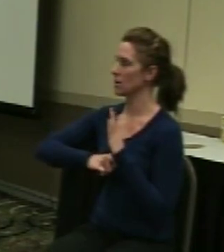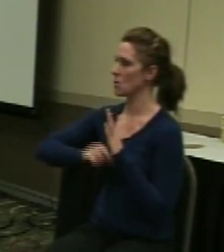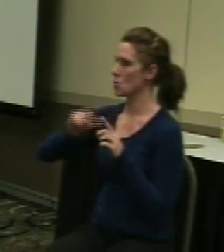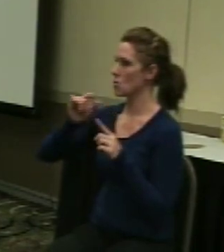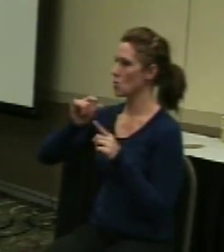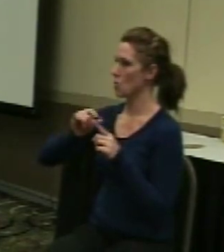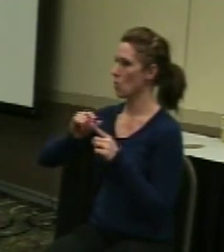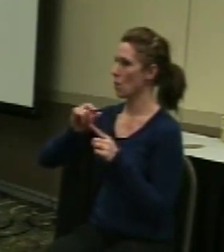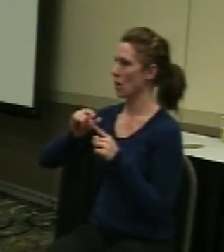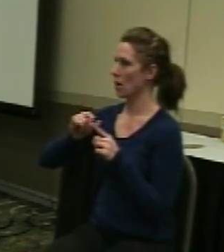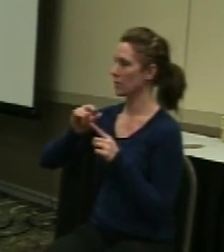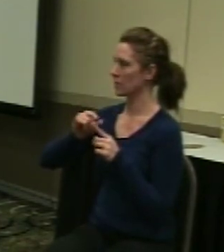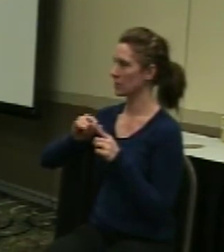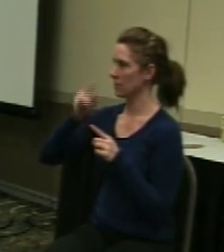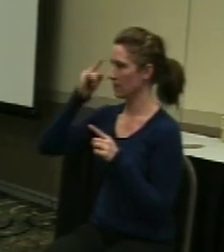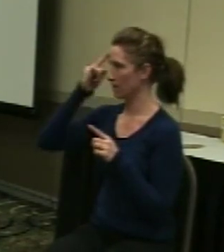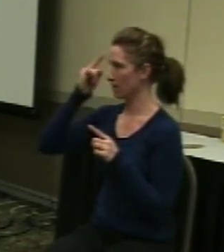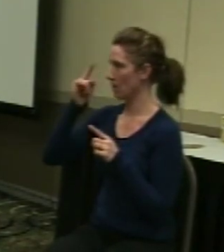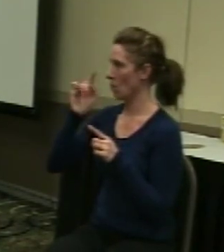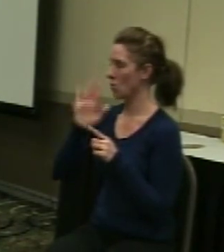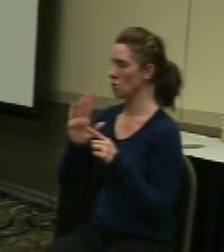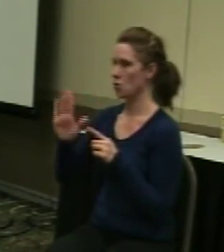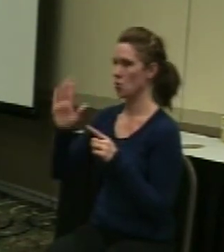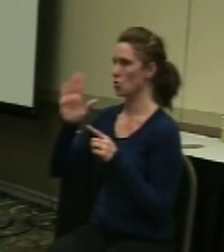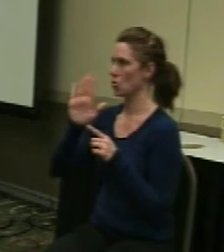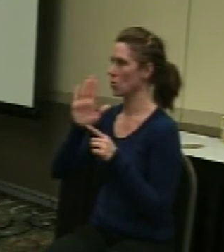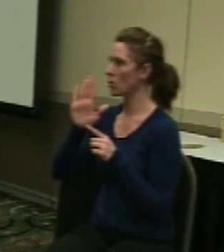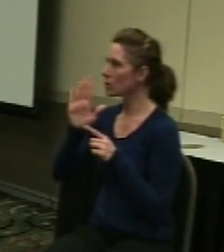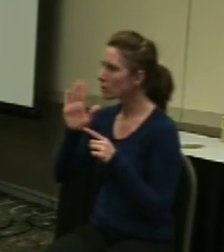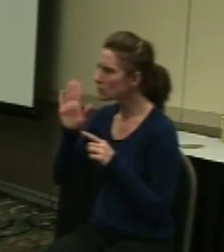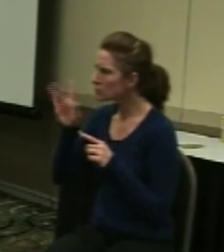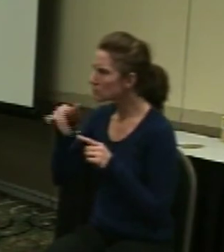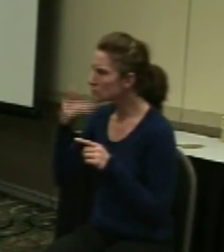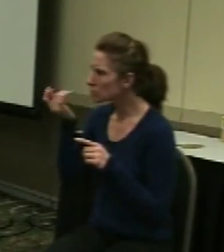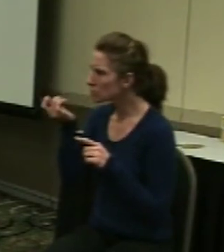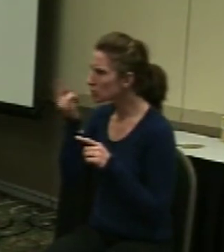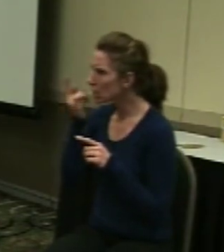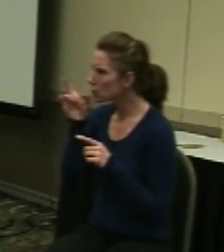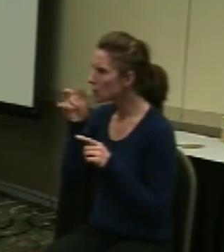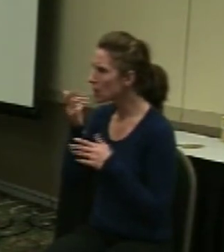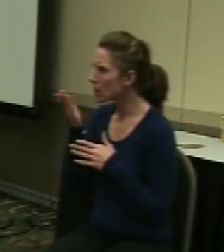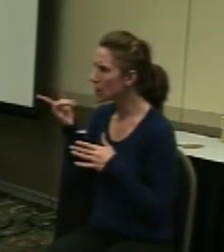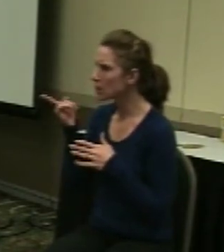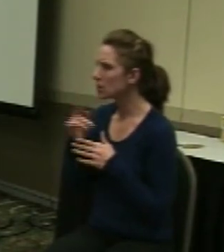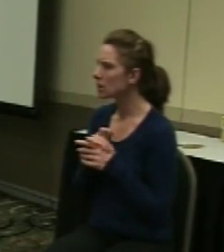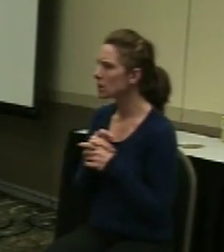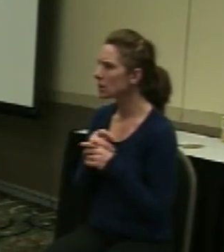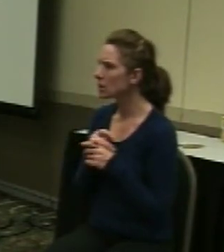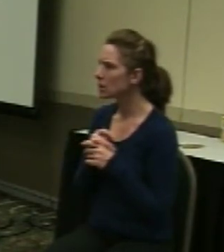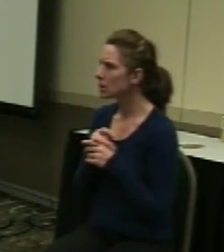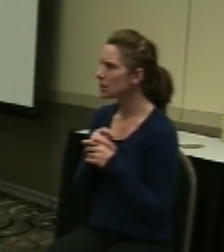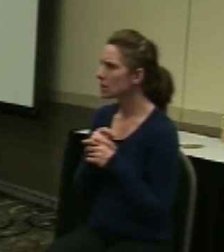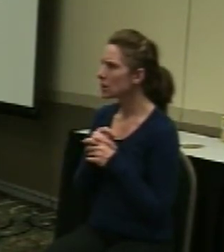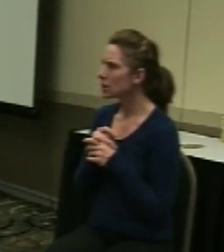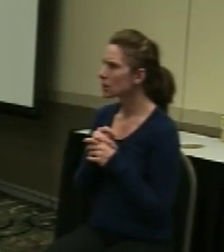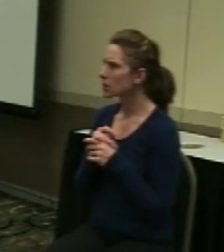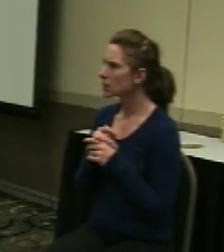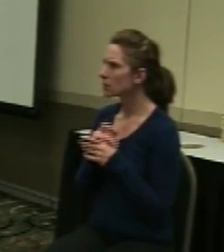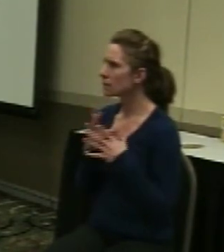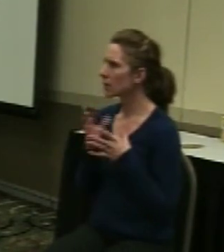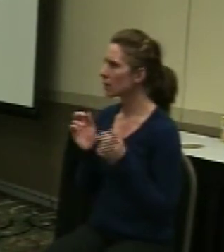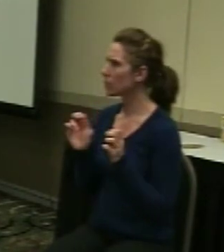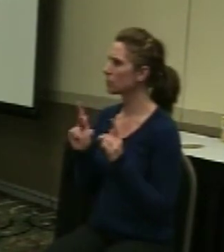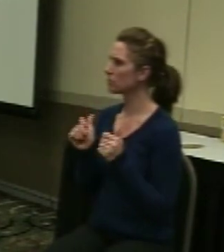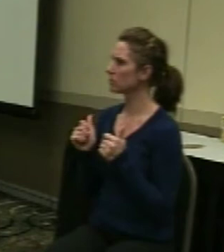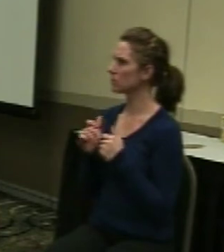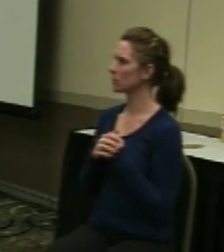words for your anecdotal. Do you need a little help with anything? Are you fine? Okay.